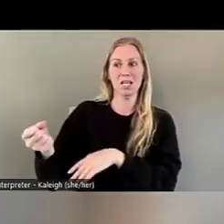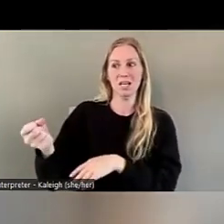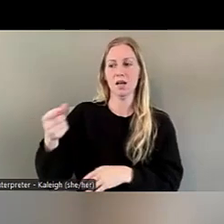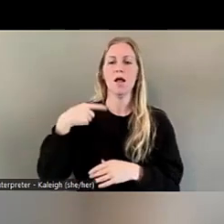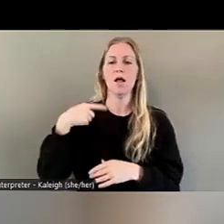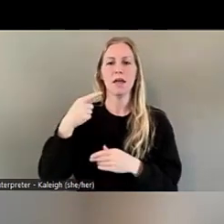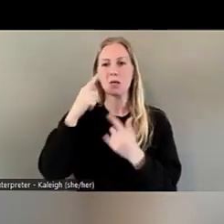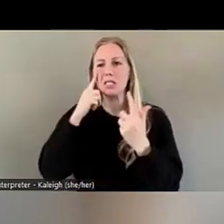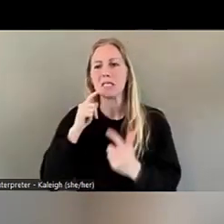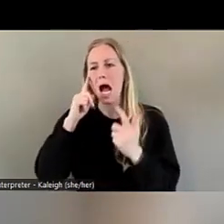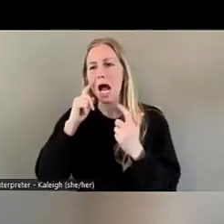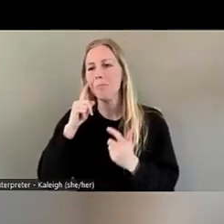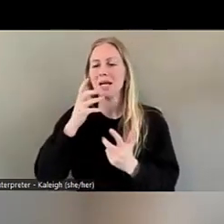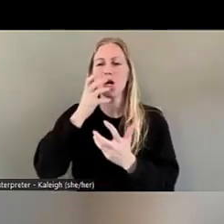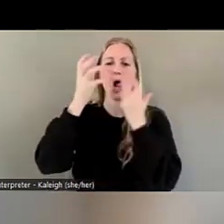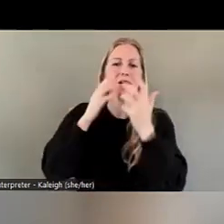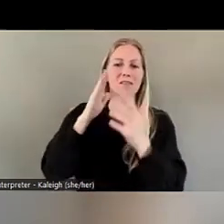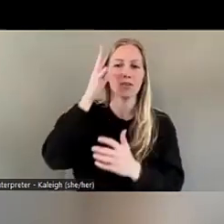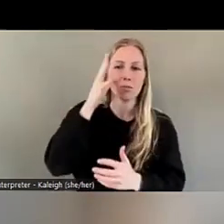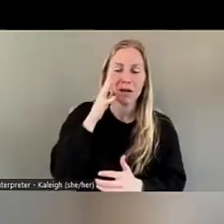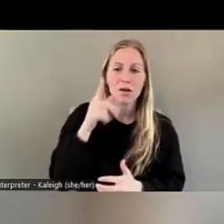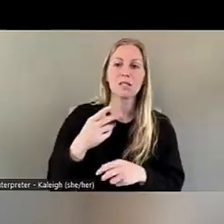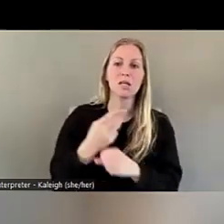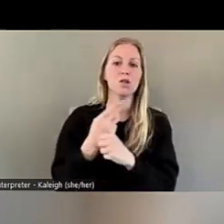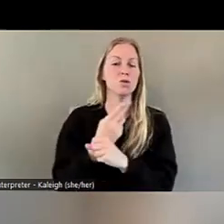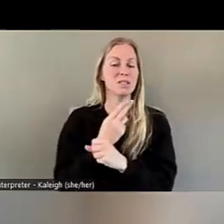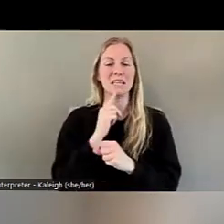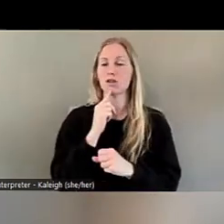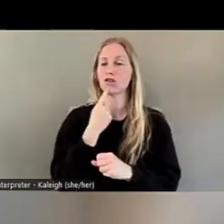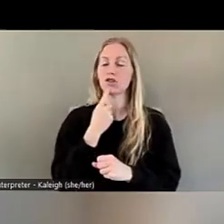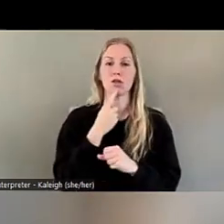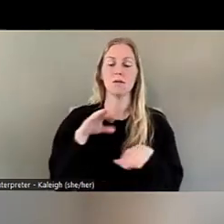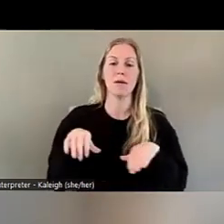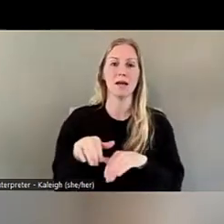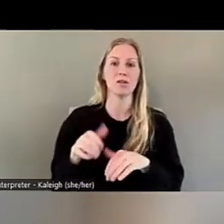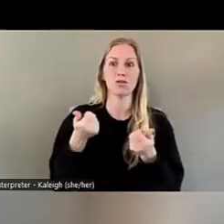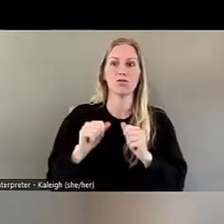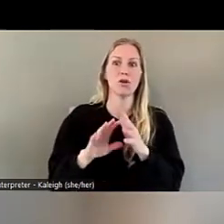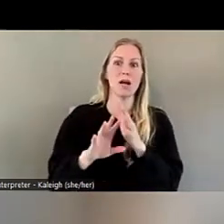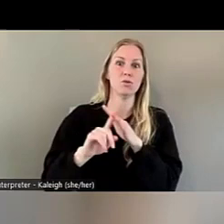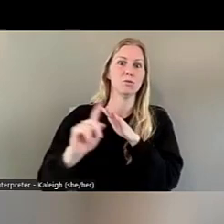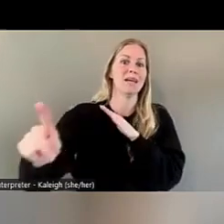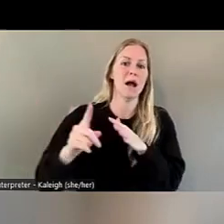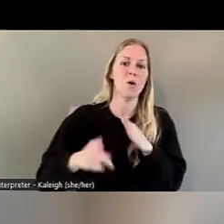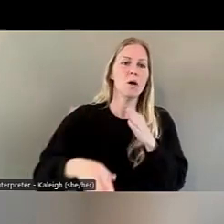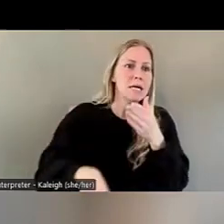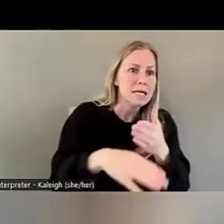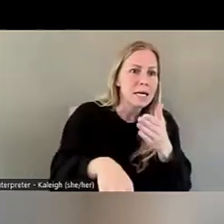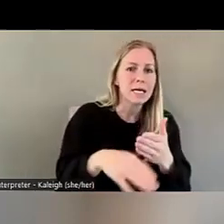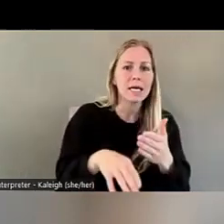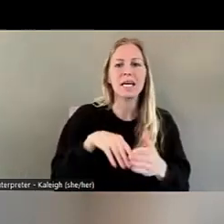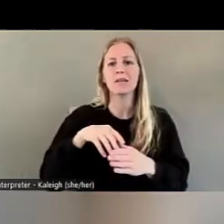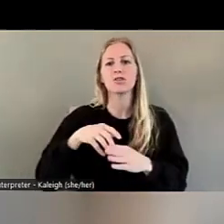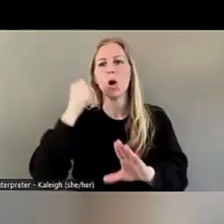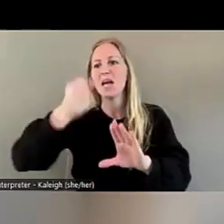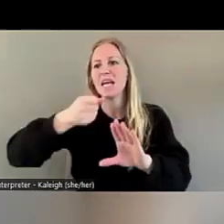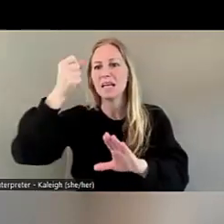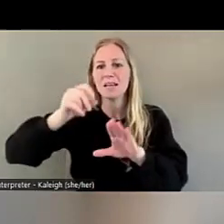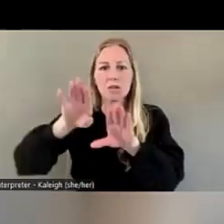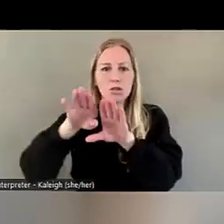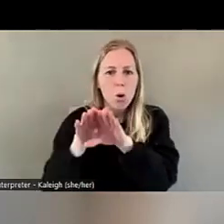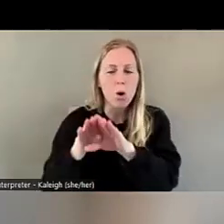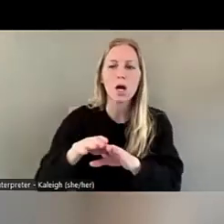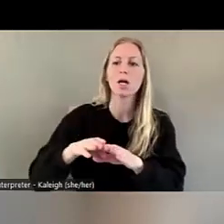and using extreme actions to try to get out, like kicking and hitting the door, walls, and window, tearing paper off